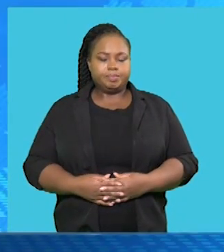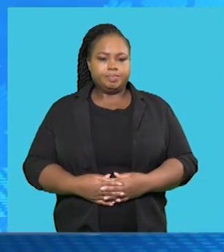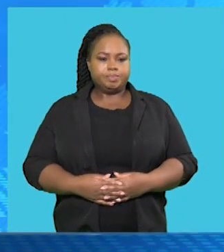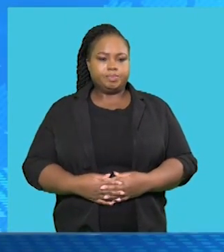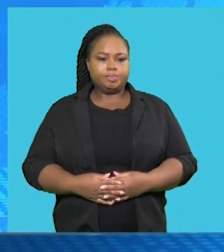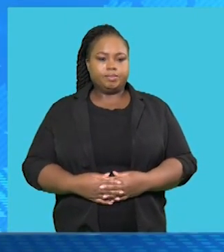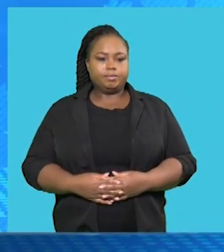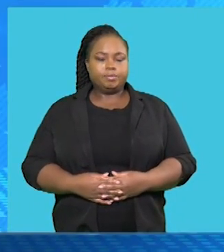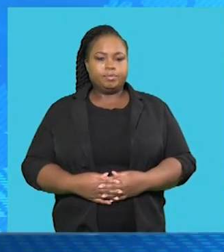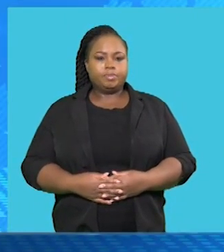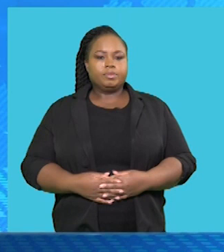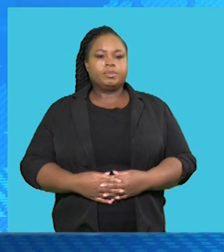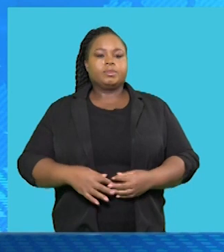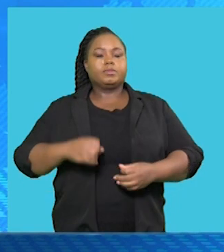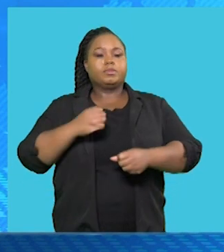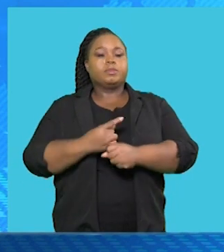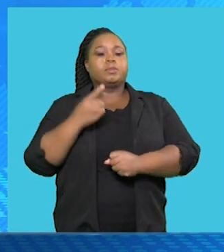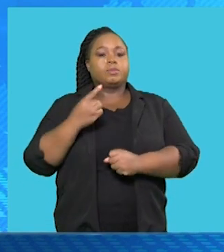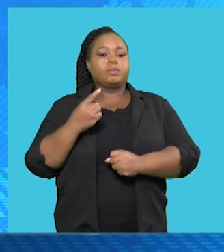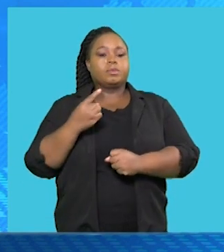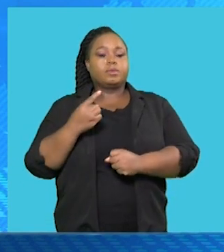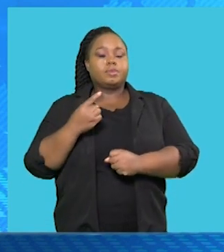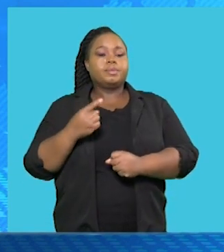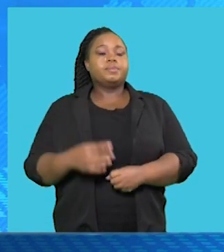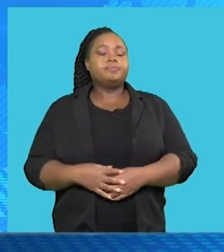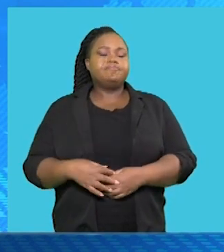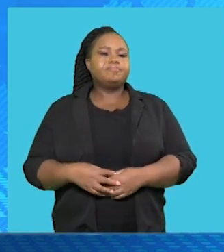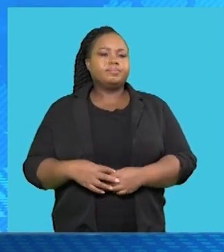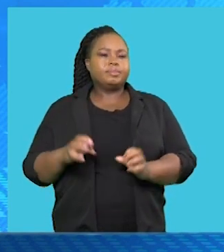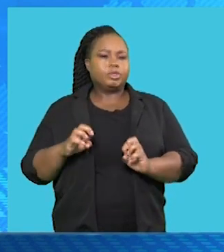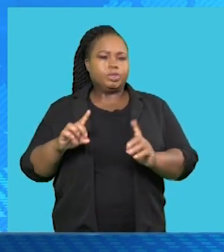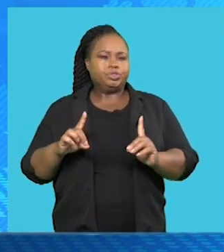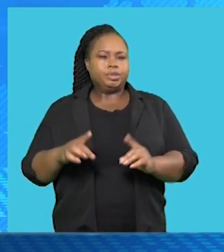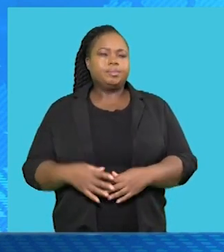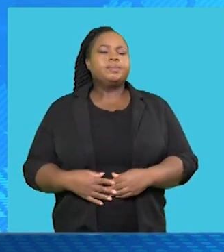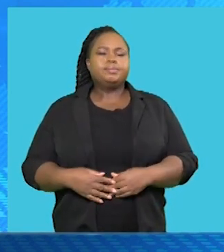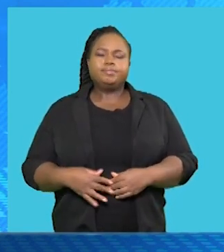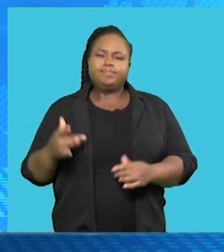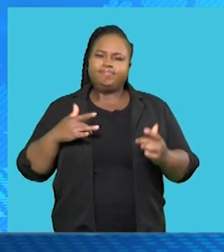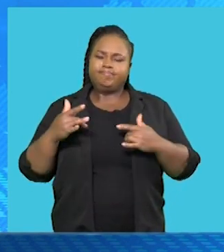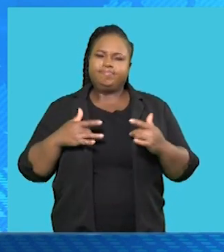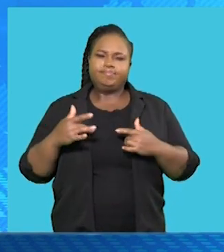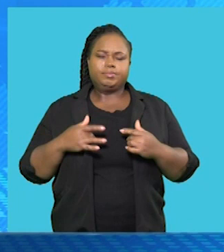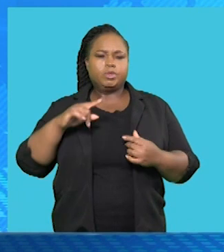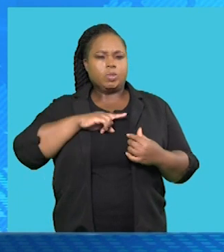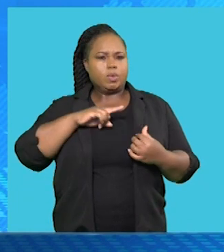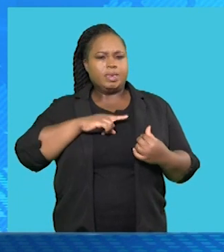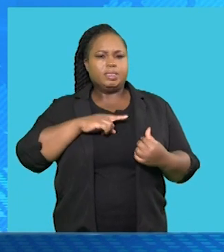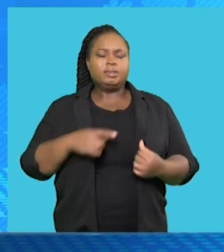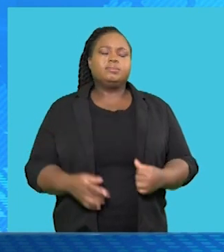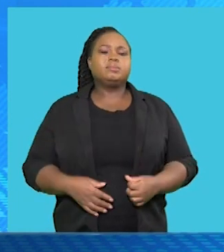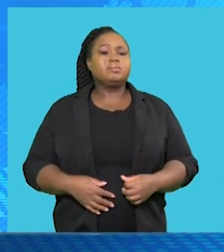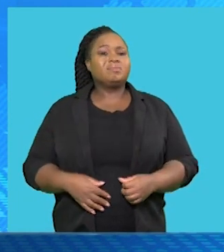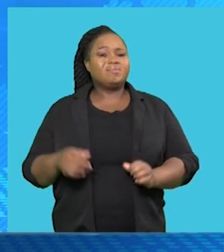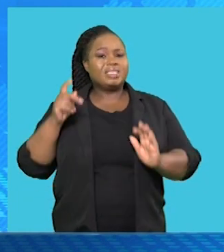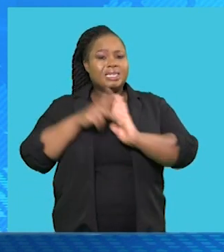The founding education MC Matume Chilwane is deeply concerned by the senseless killings of educators in the province